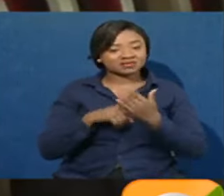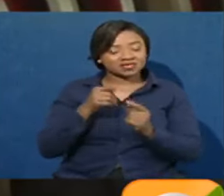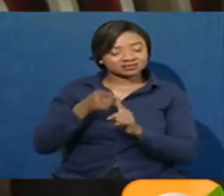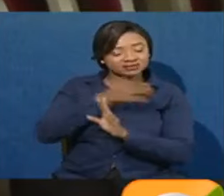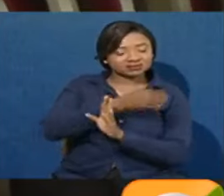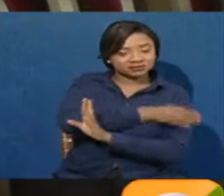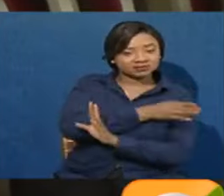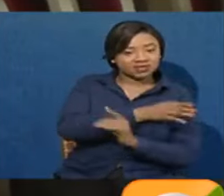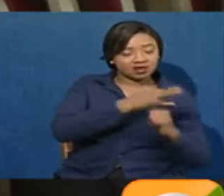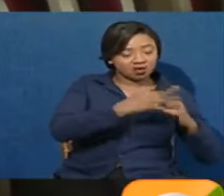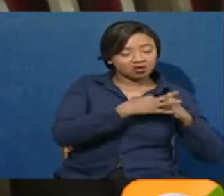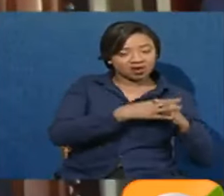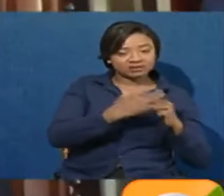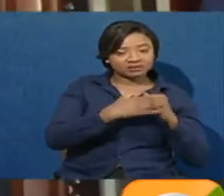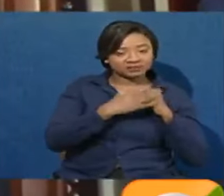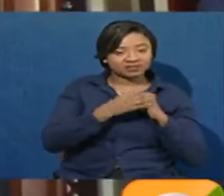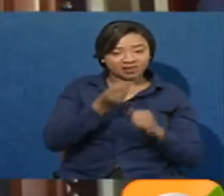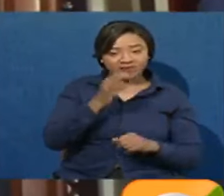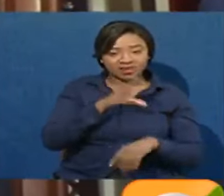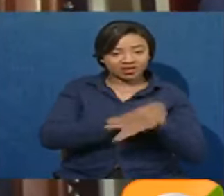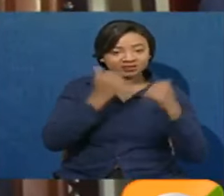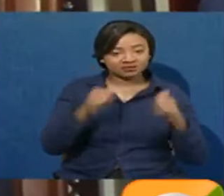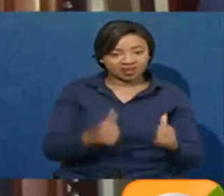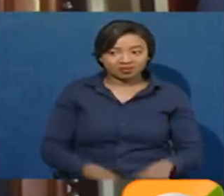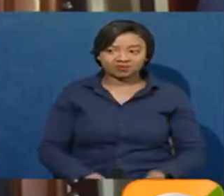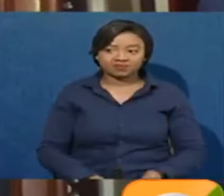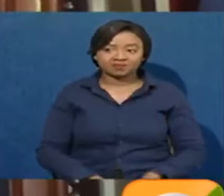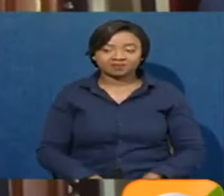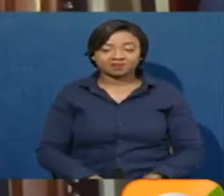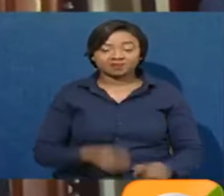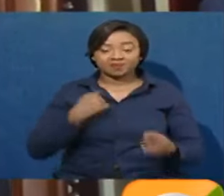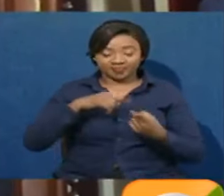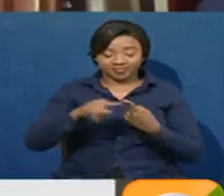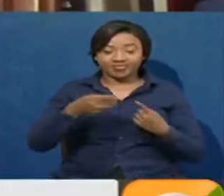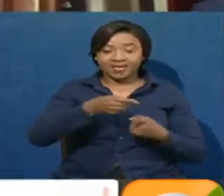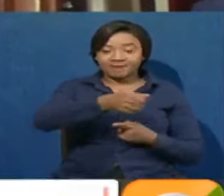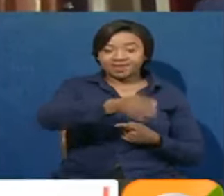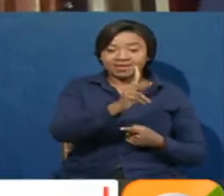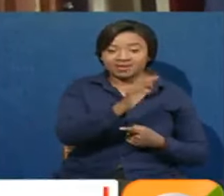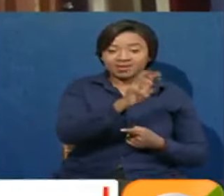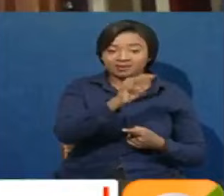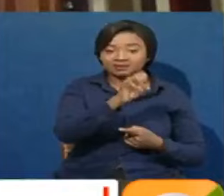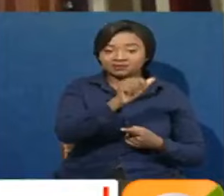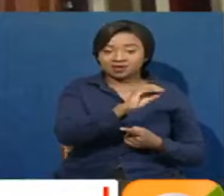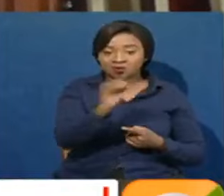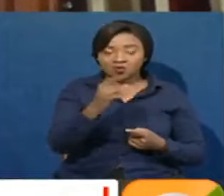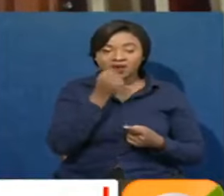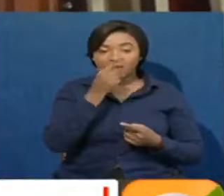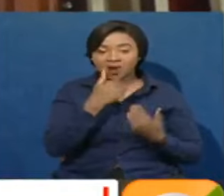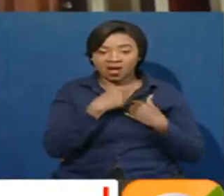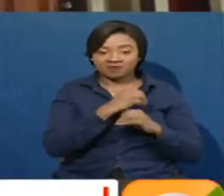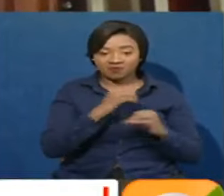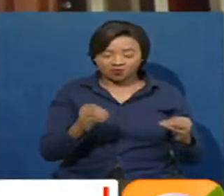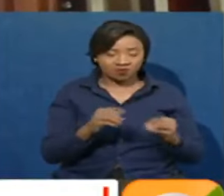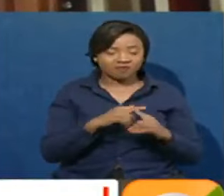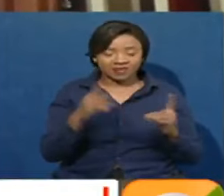and September release of funds. We have not paid KEMSA. We are not having drugs in the facilities. While in actual sense,